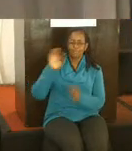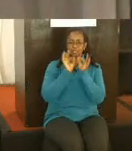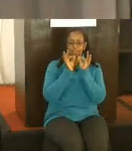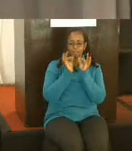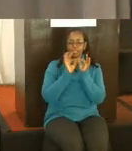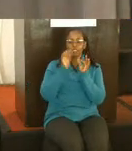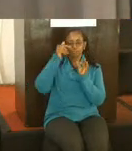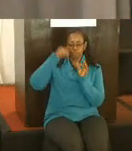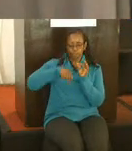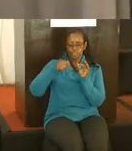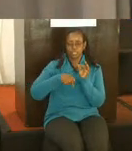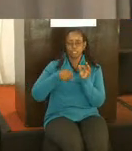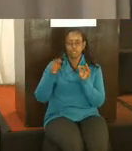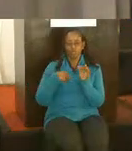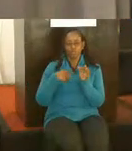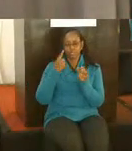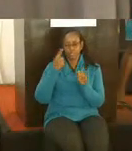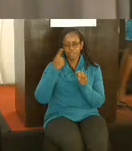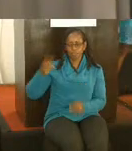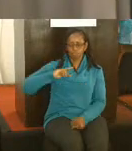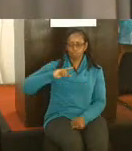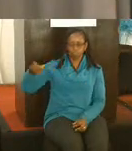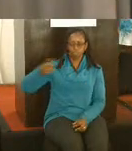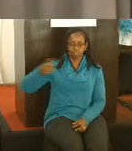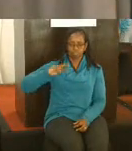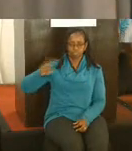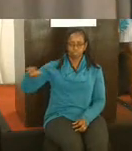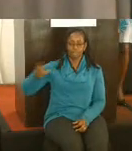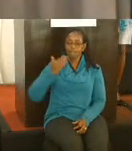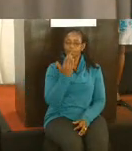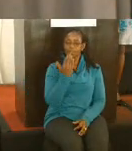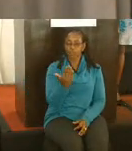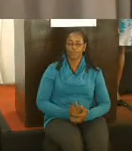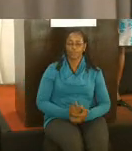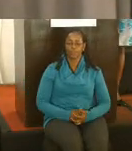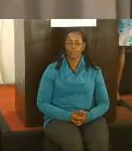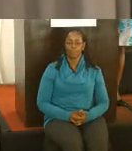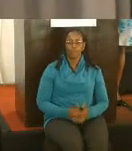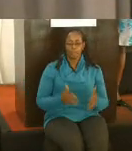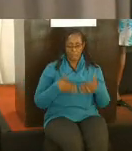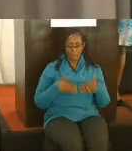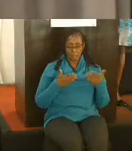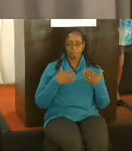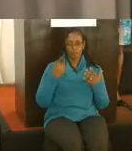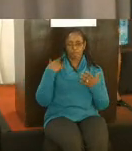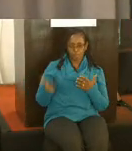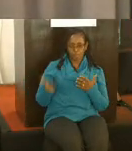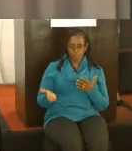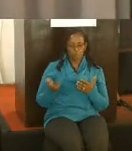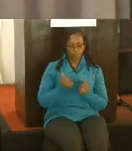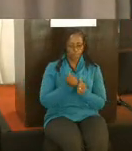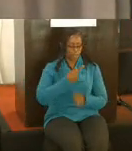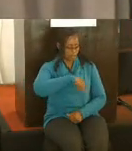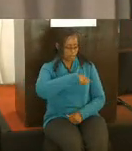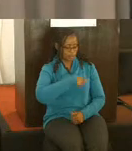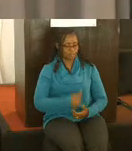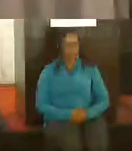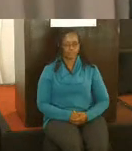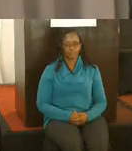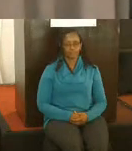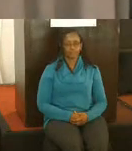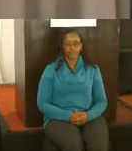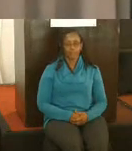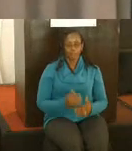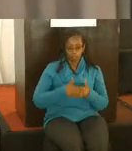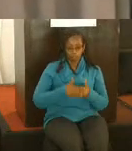for us today so you'll see them exchanging thank you so much and we are glad to have you here with us um for